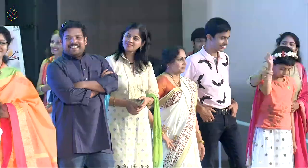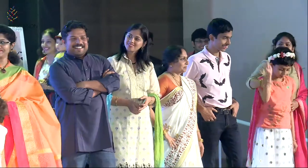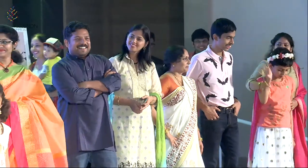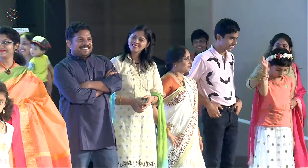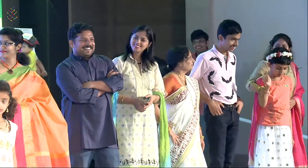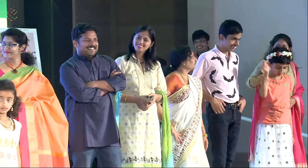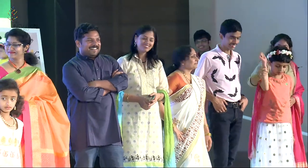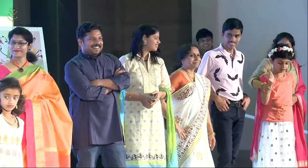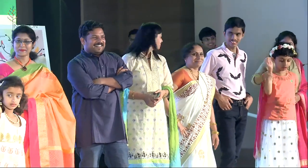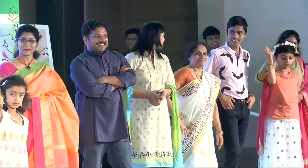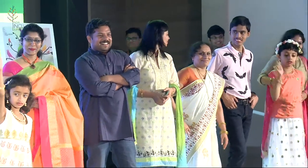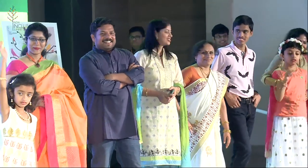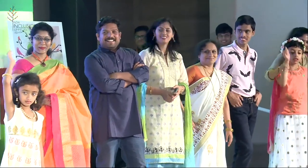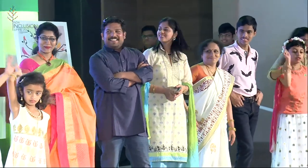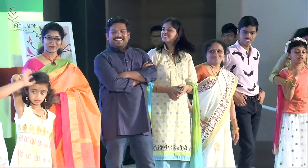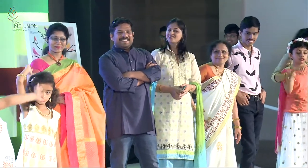fool.